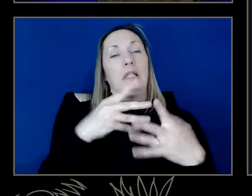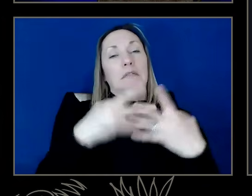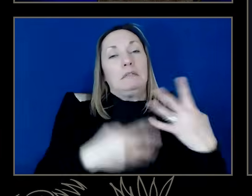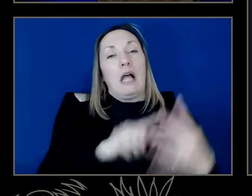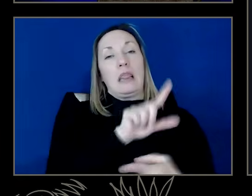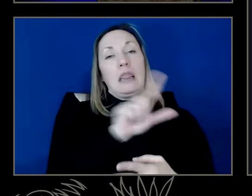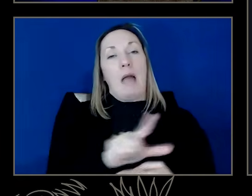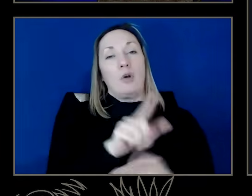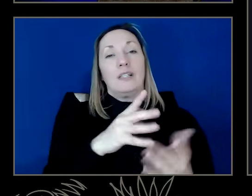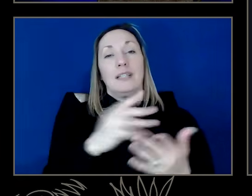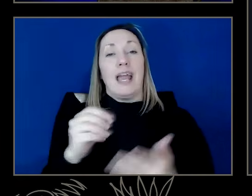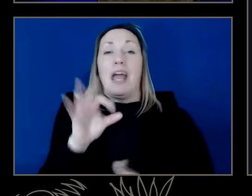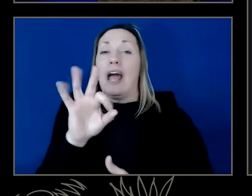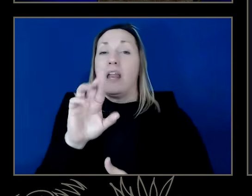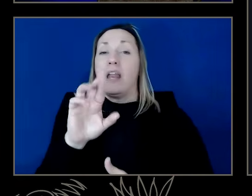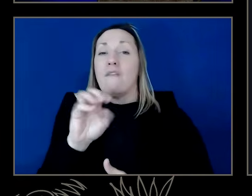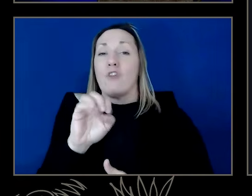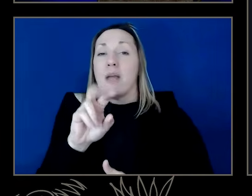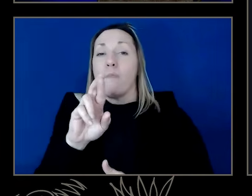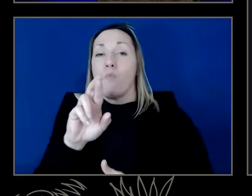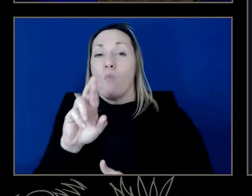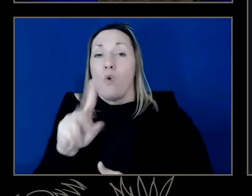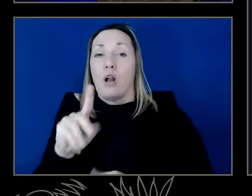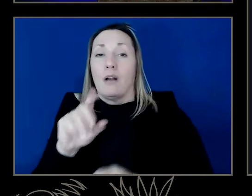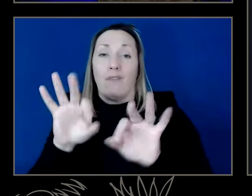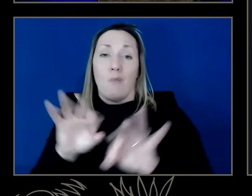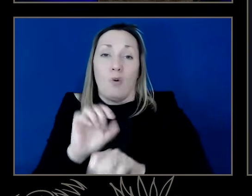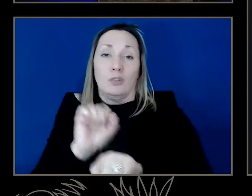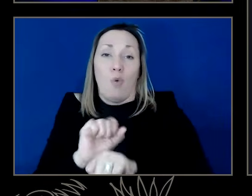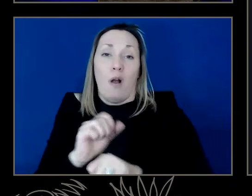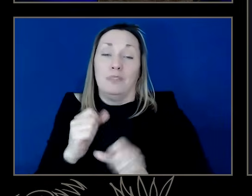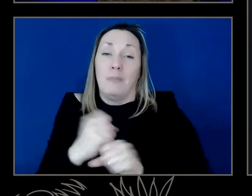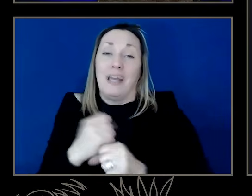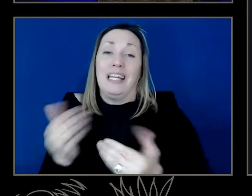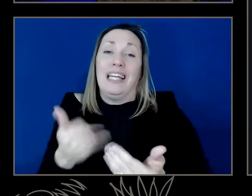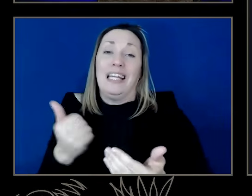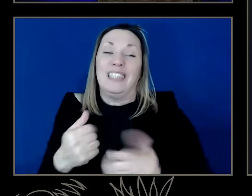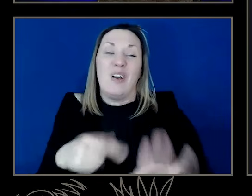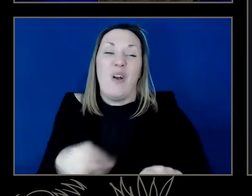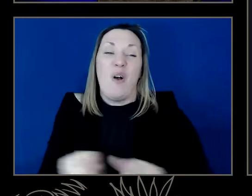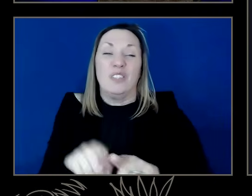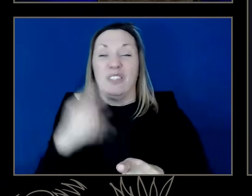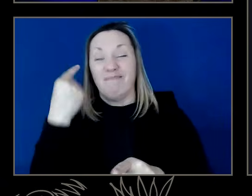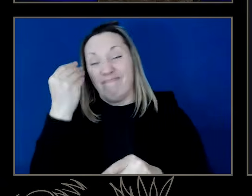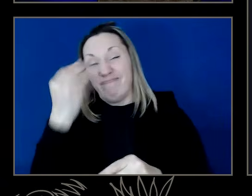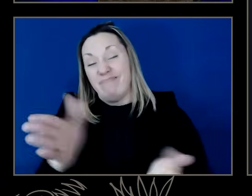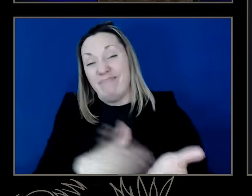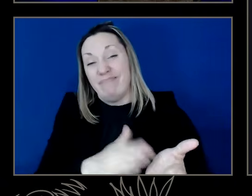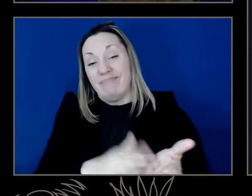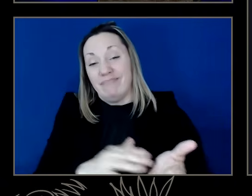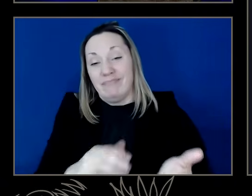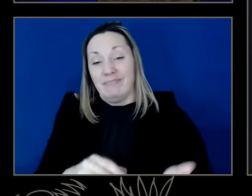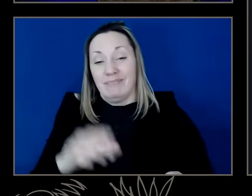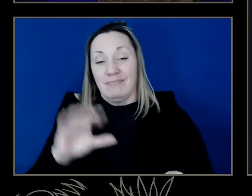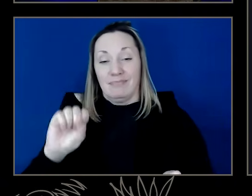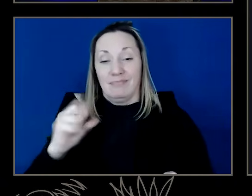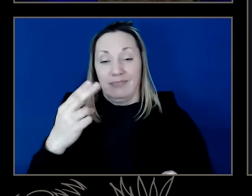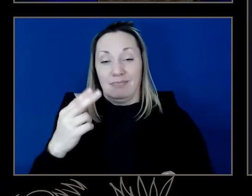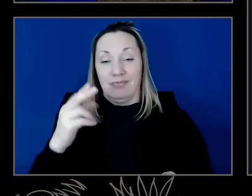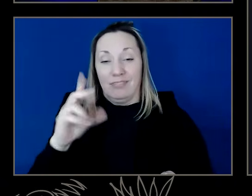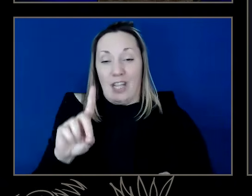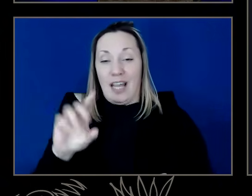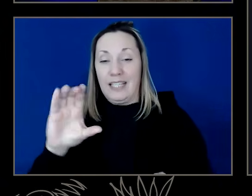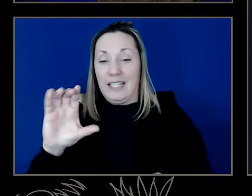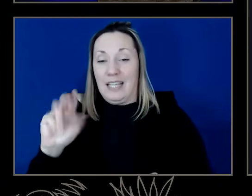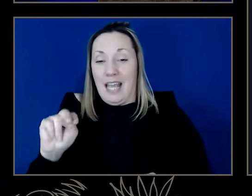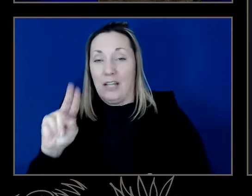help you to make it really, really easy to do. And I do also want to shout out ShadCNUI and Nux.